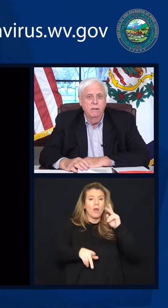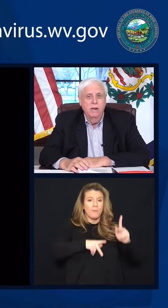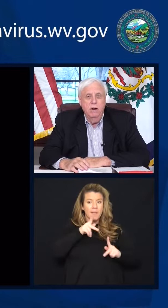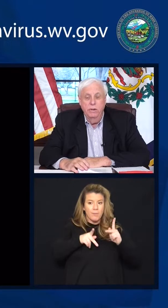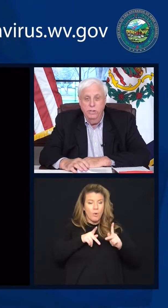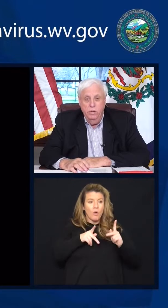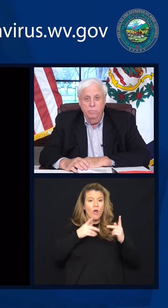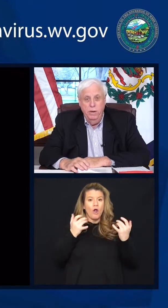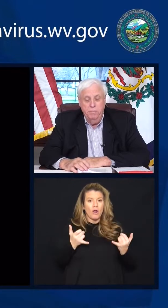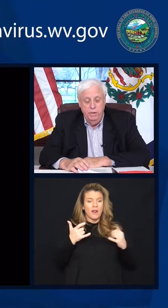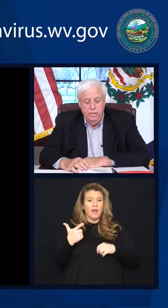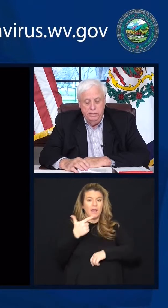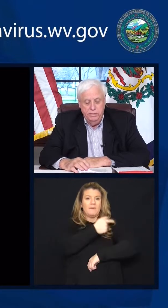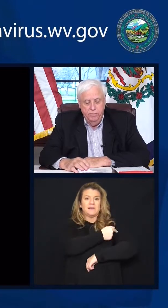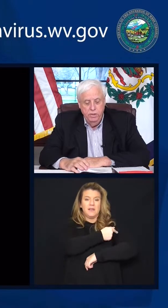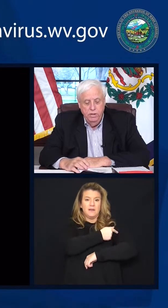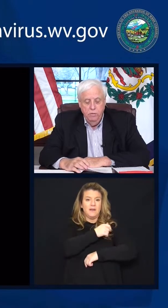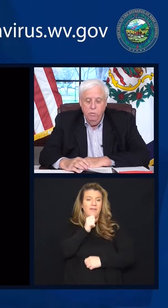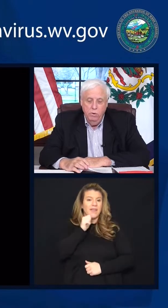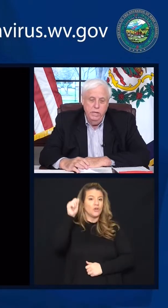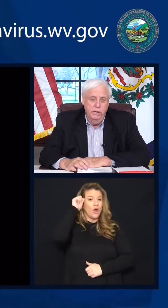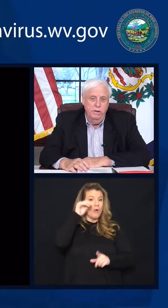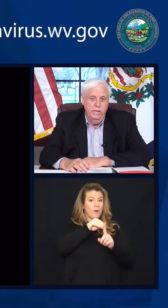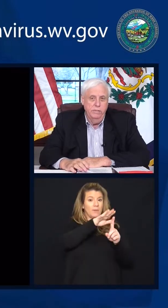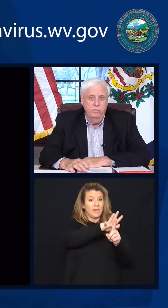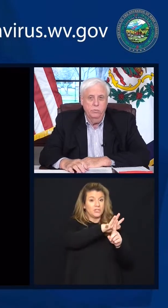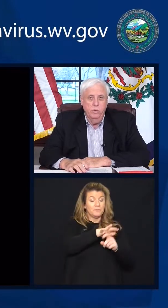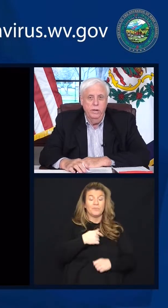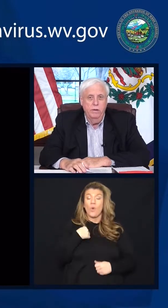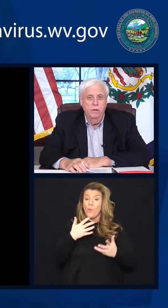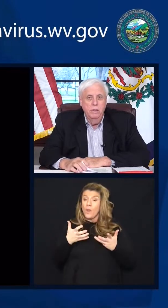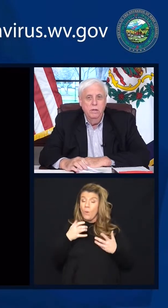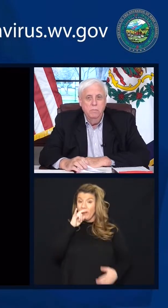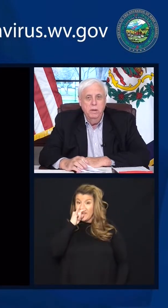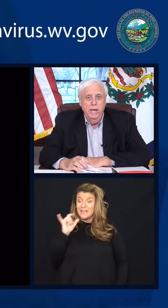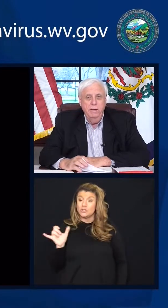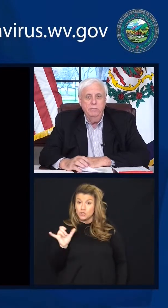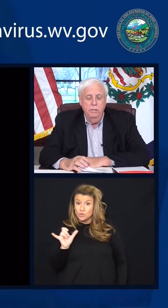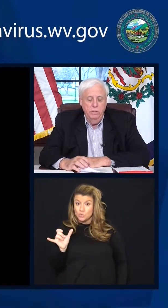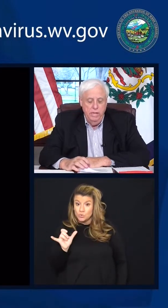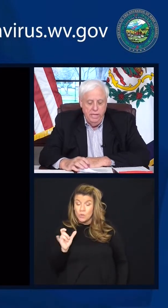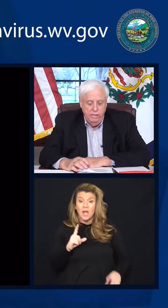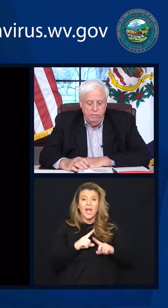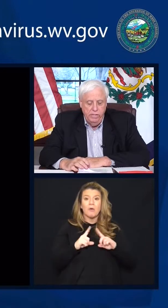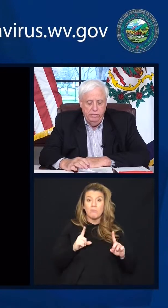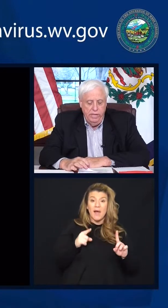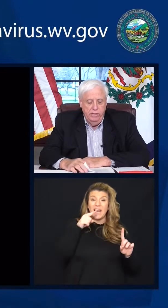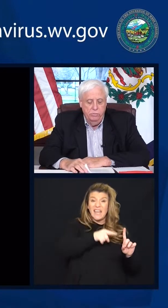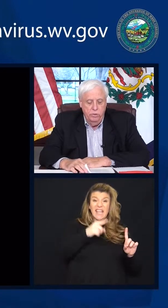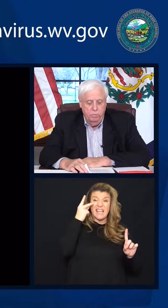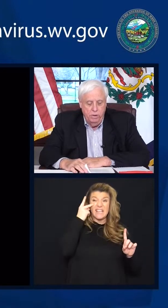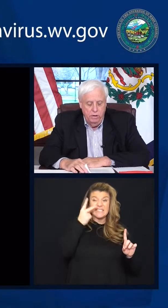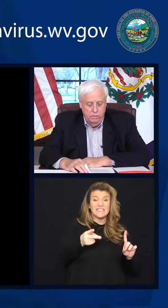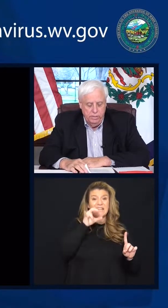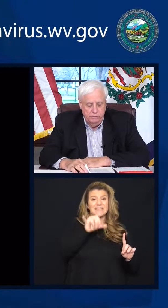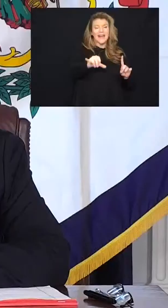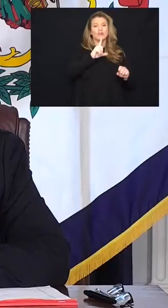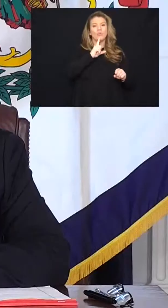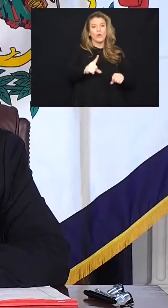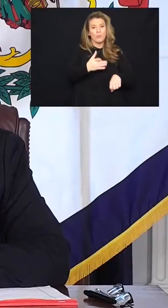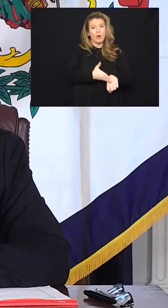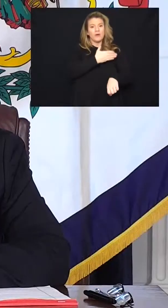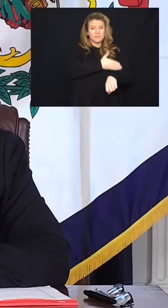vaccinated, our adult population. Now, we want to get our kids as well, but absolutely, he sees that as real